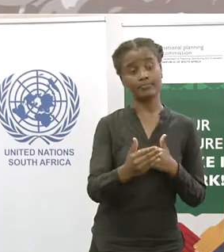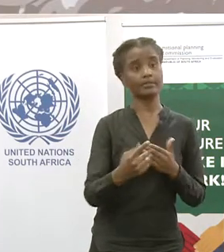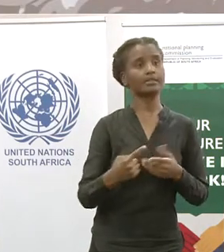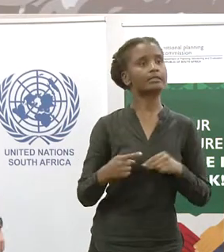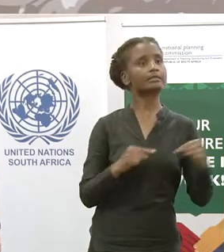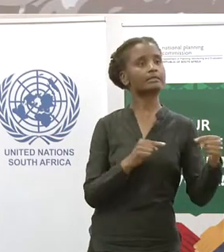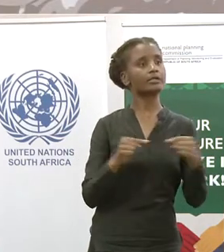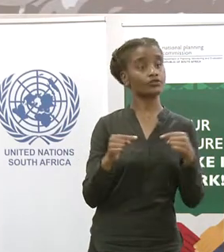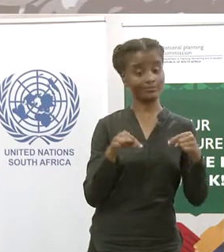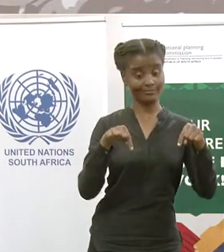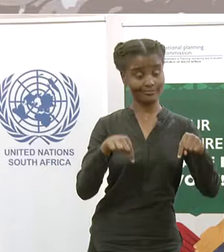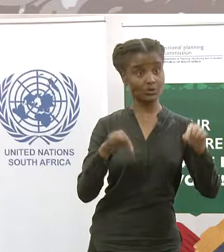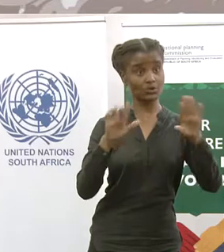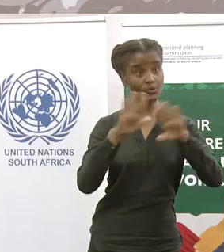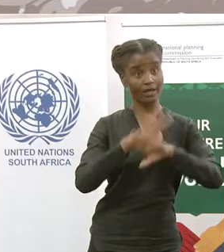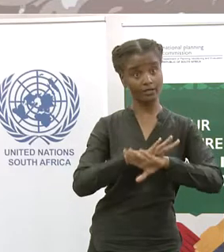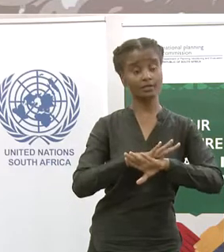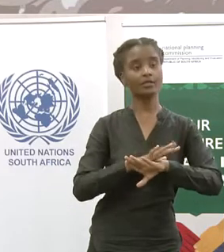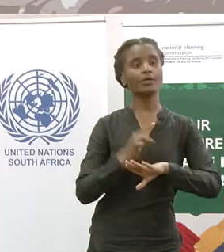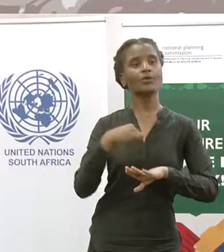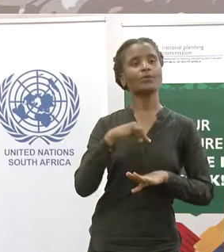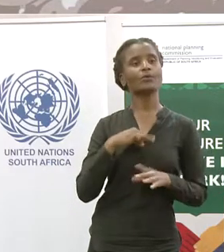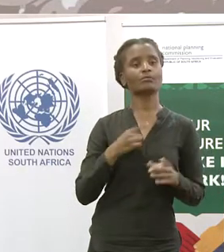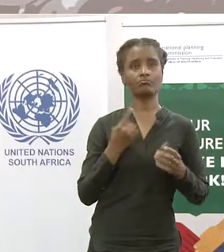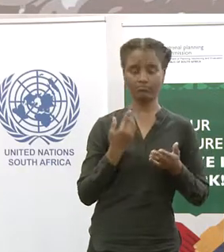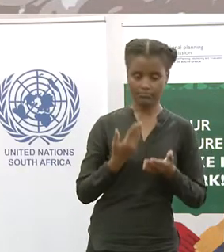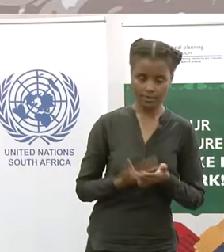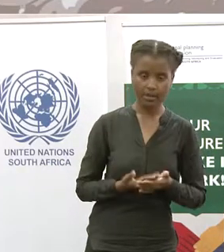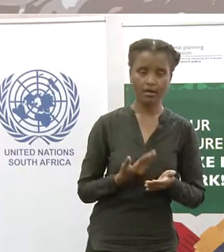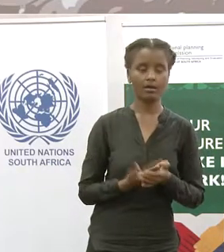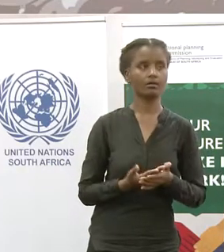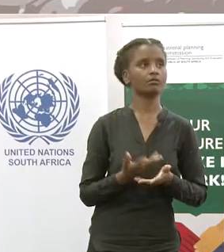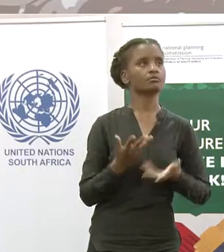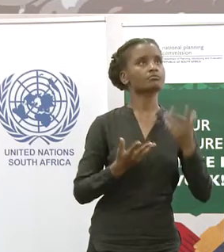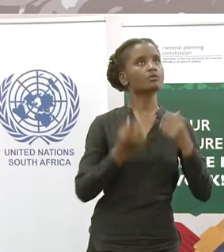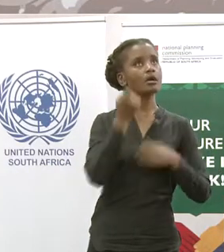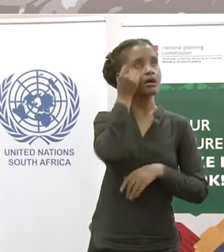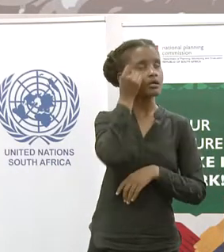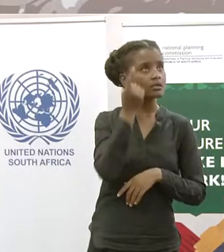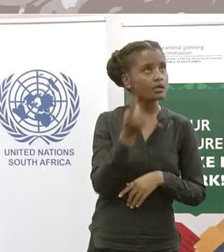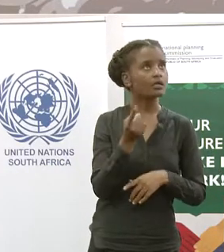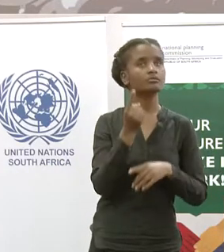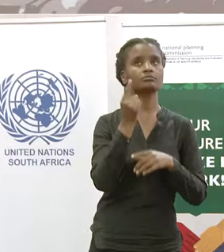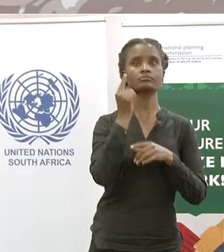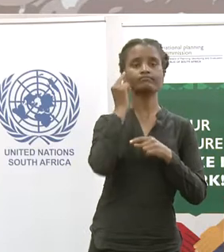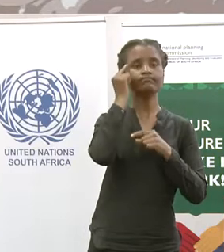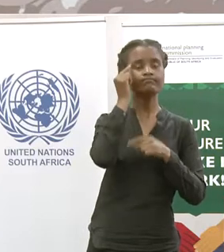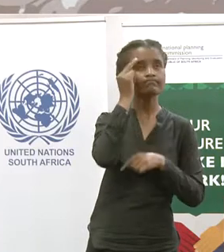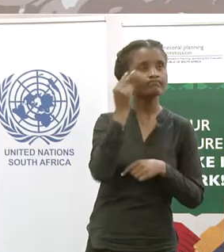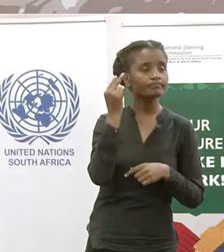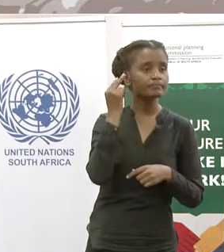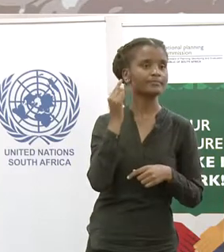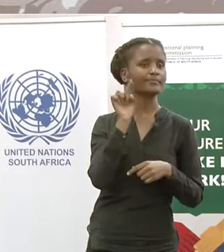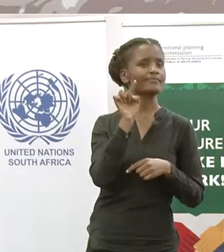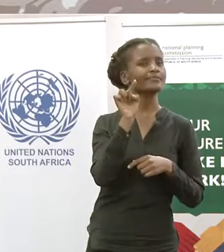of the evening, we definitely will be able to have an understanding and reflections on what this